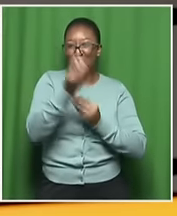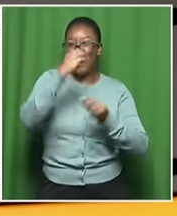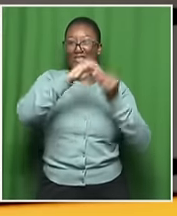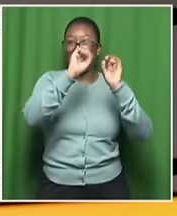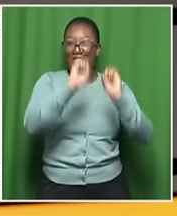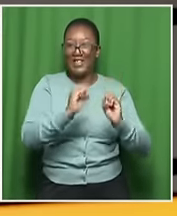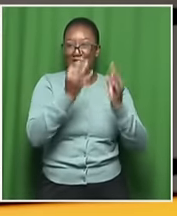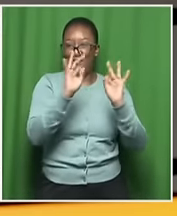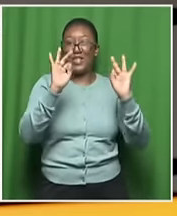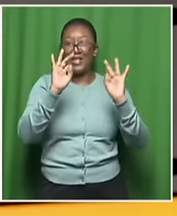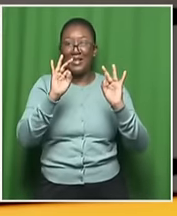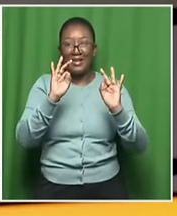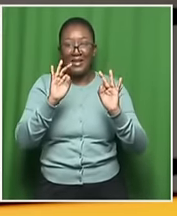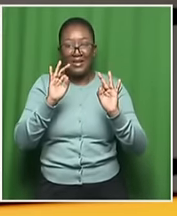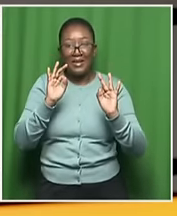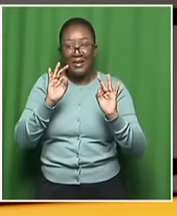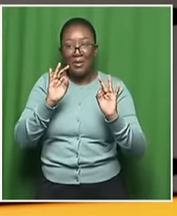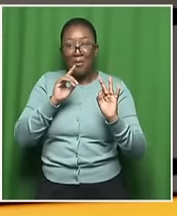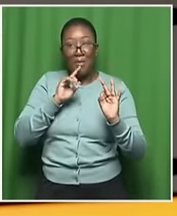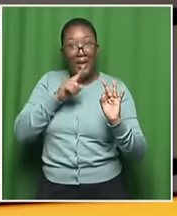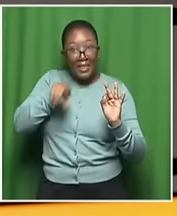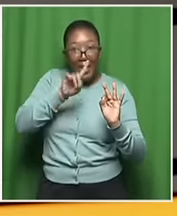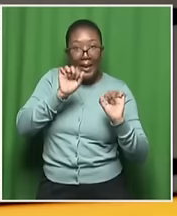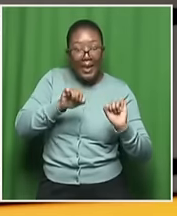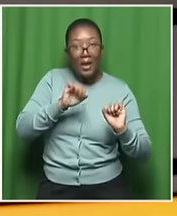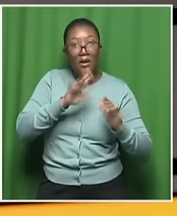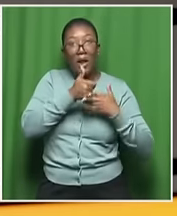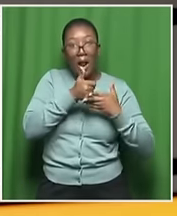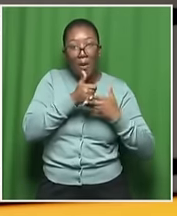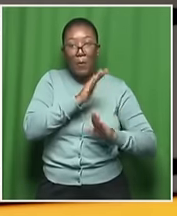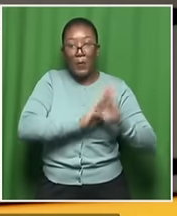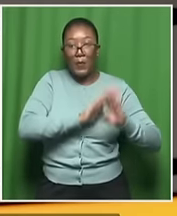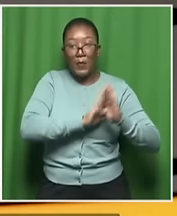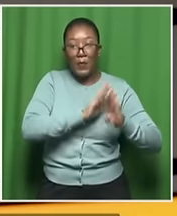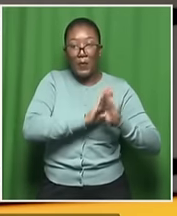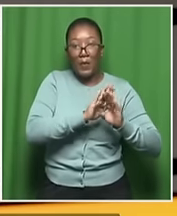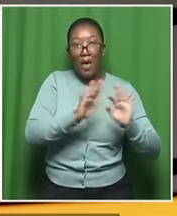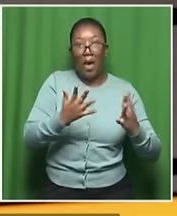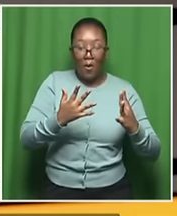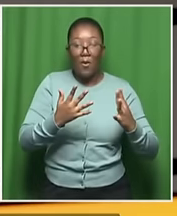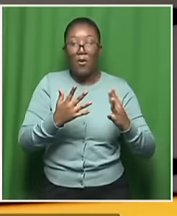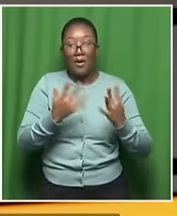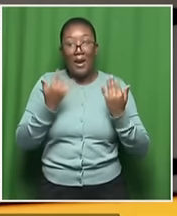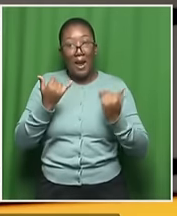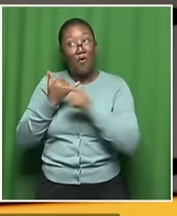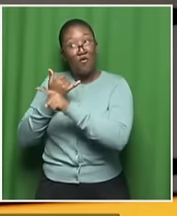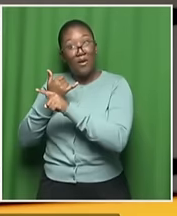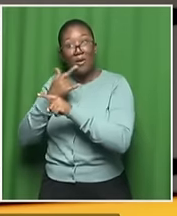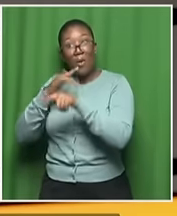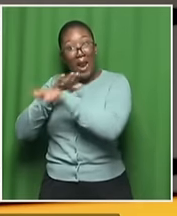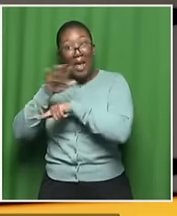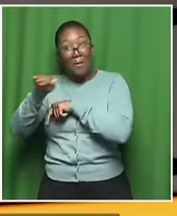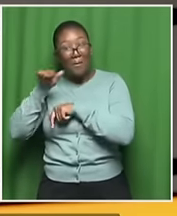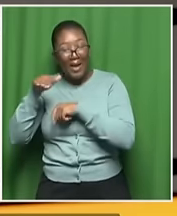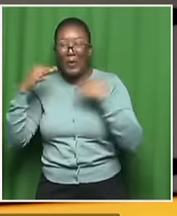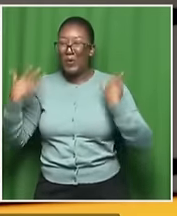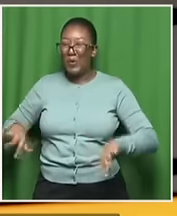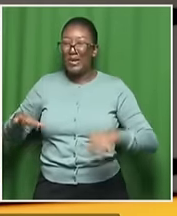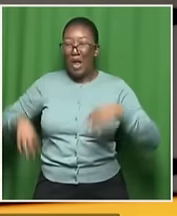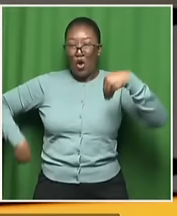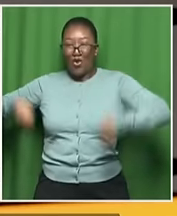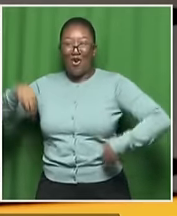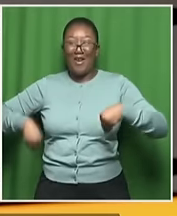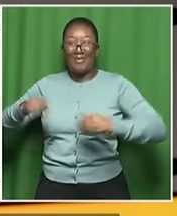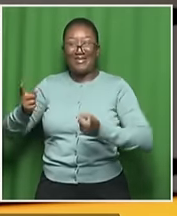specific period, which they don't do. At one stage, we had a big problem with the land bank. So we must, with corruption. So we have to